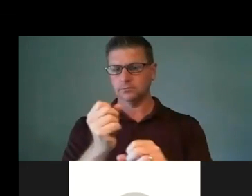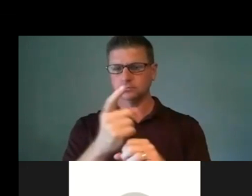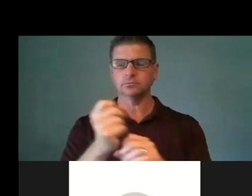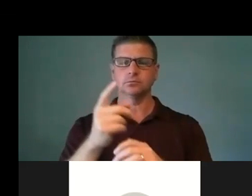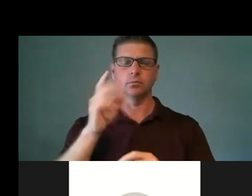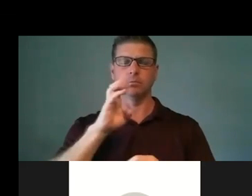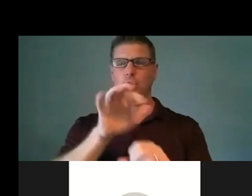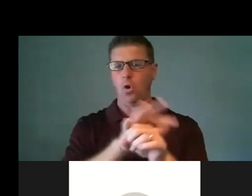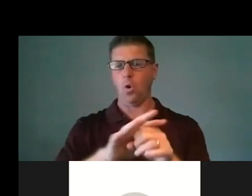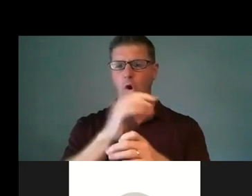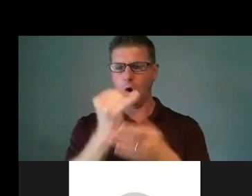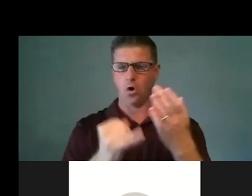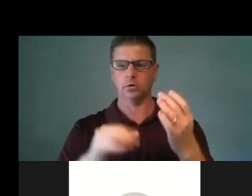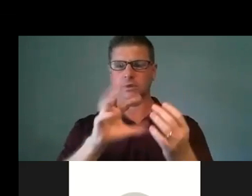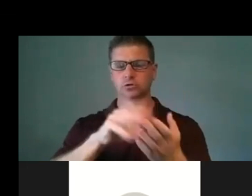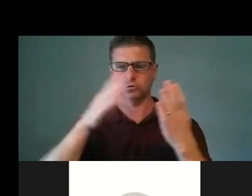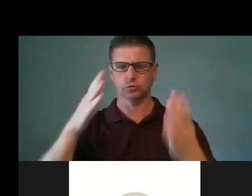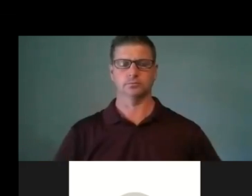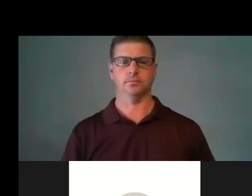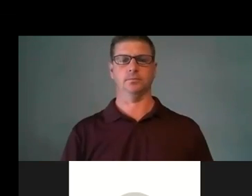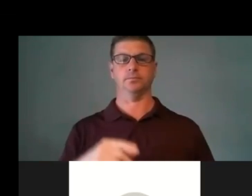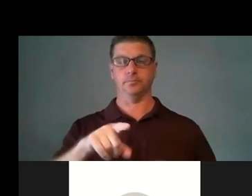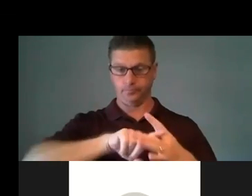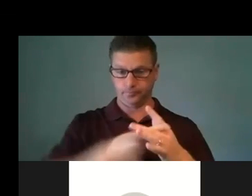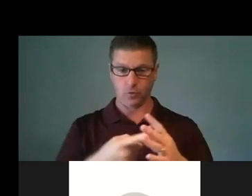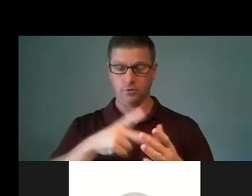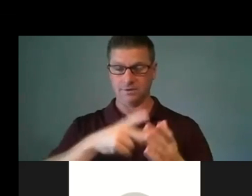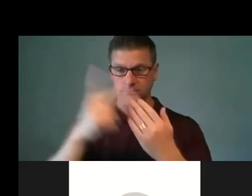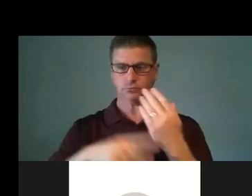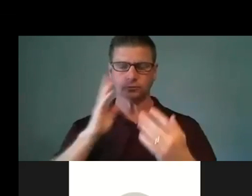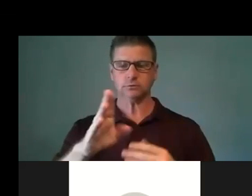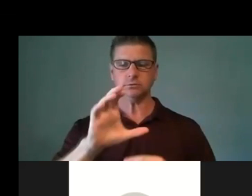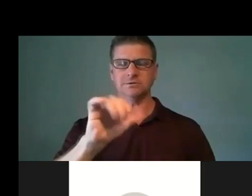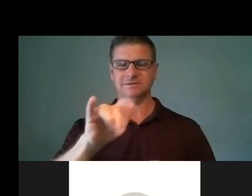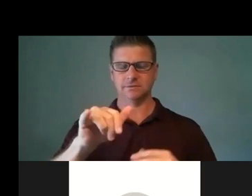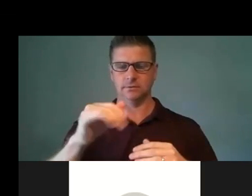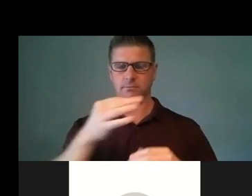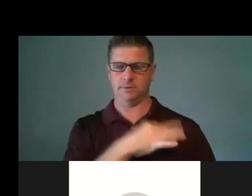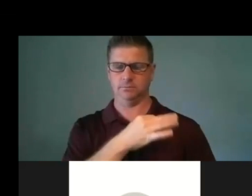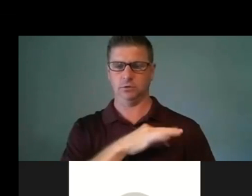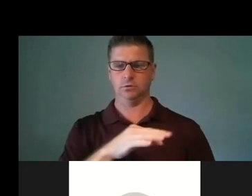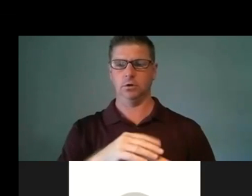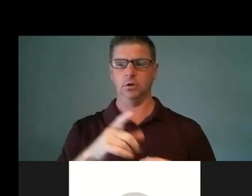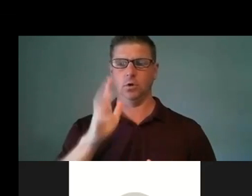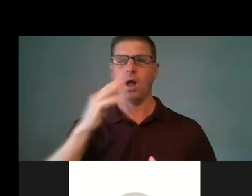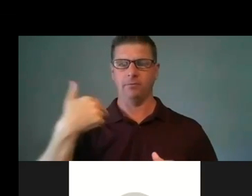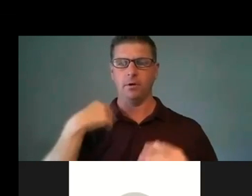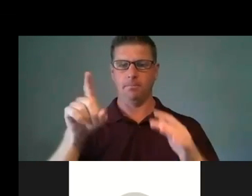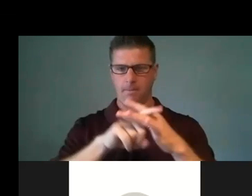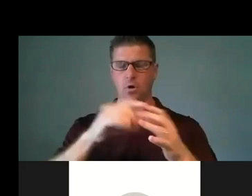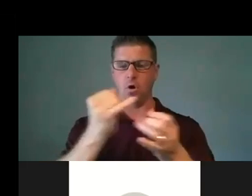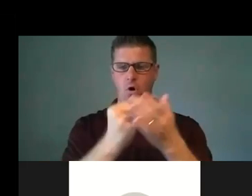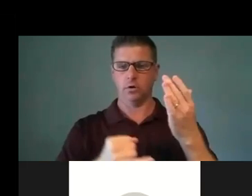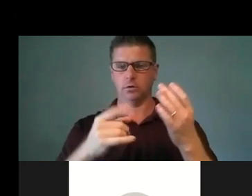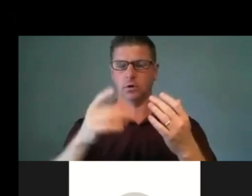students. Jumpstarting the initiative will be the city of Pittsburgh, who will run a 6-month pop-up art exhibit starting next month